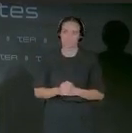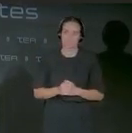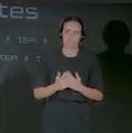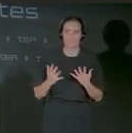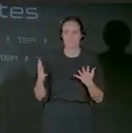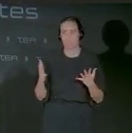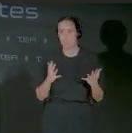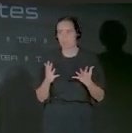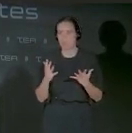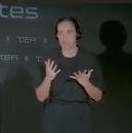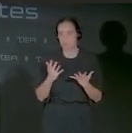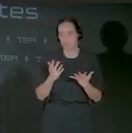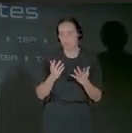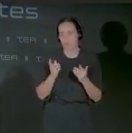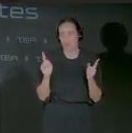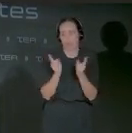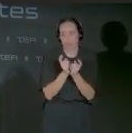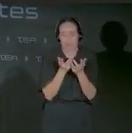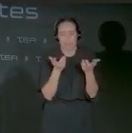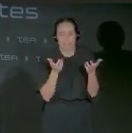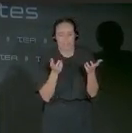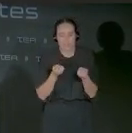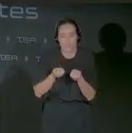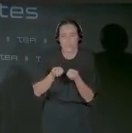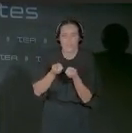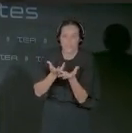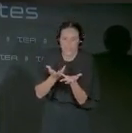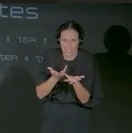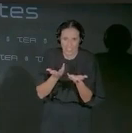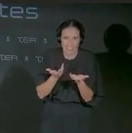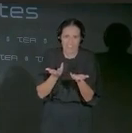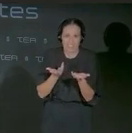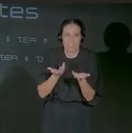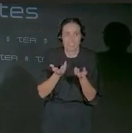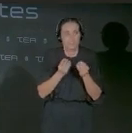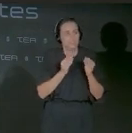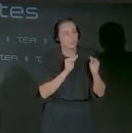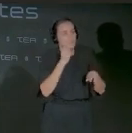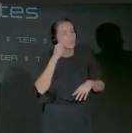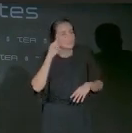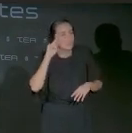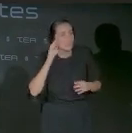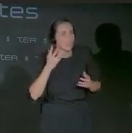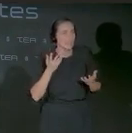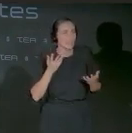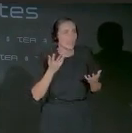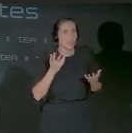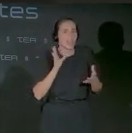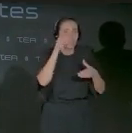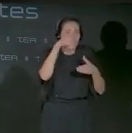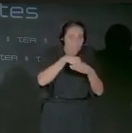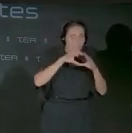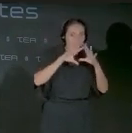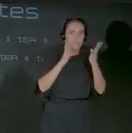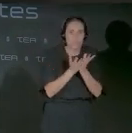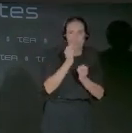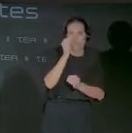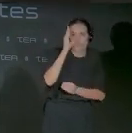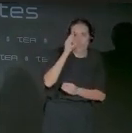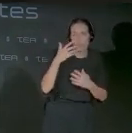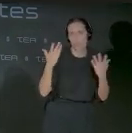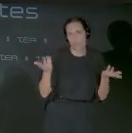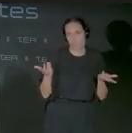experience and your work in that of your organizations relate to the topic of the panel today of virtual worlds. So I'm going to start always